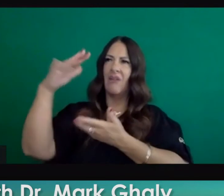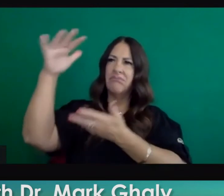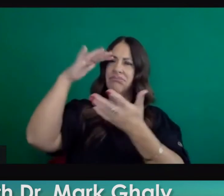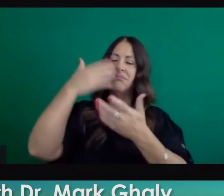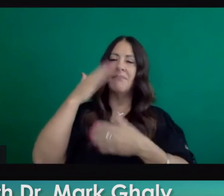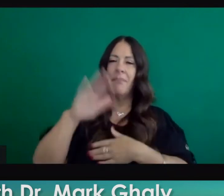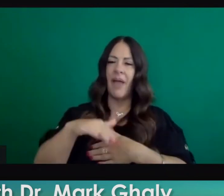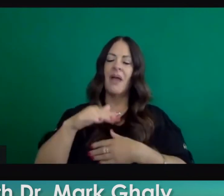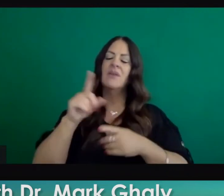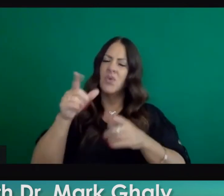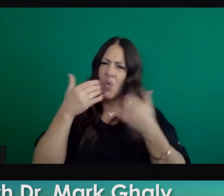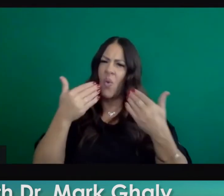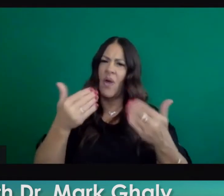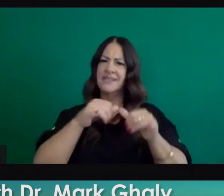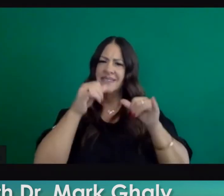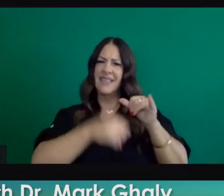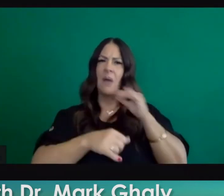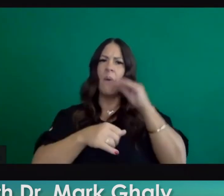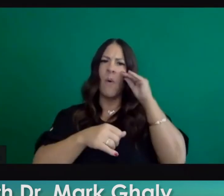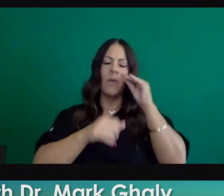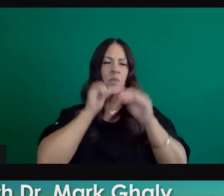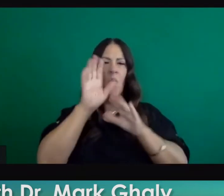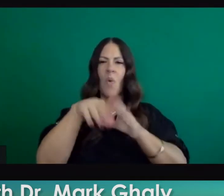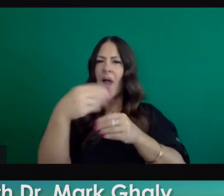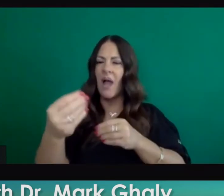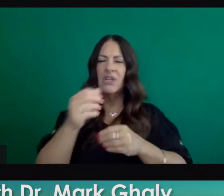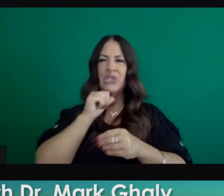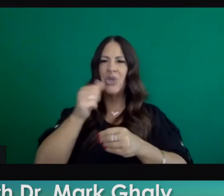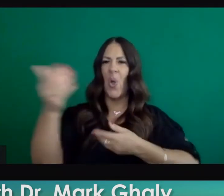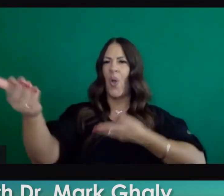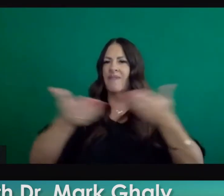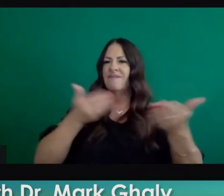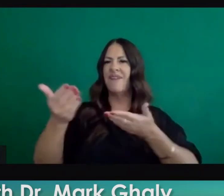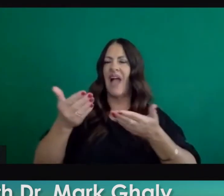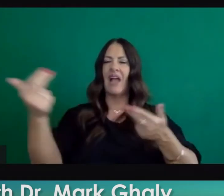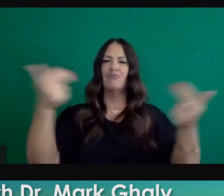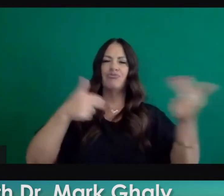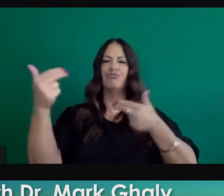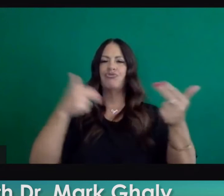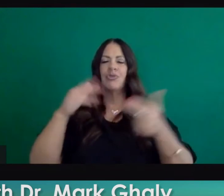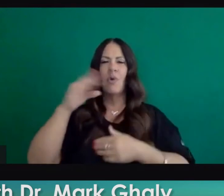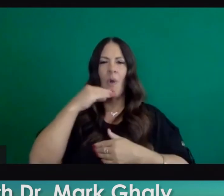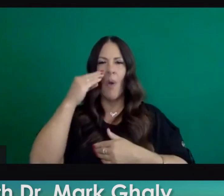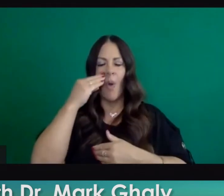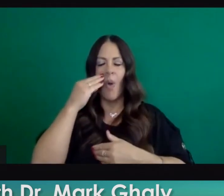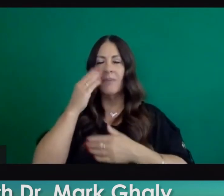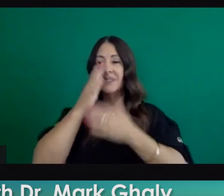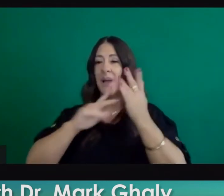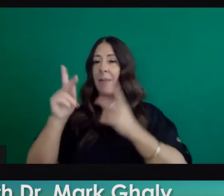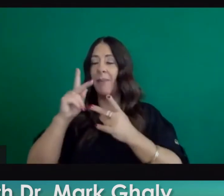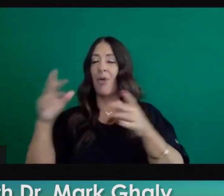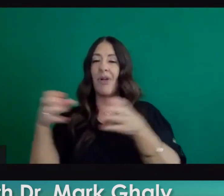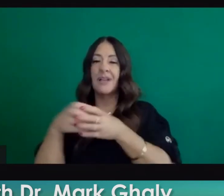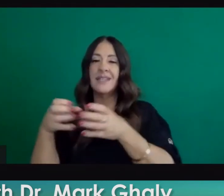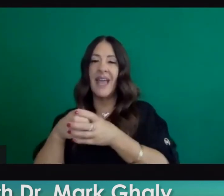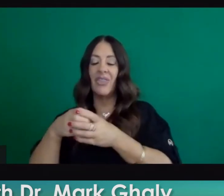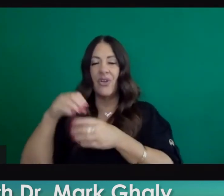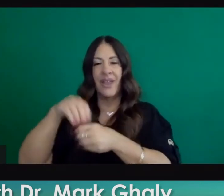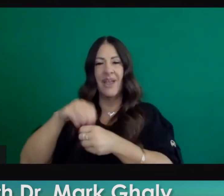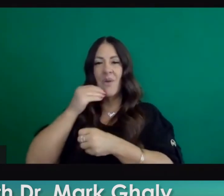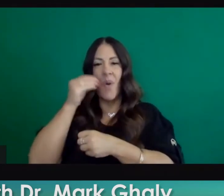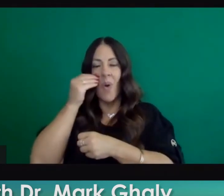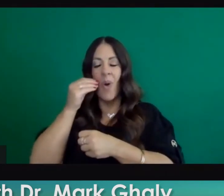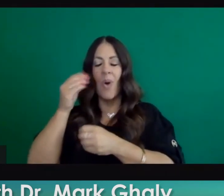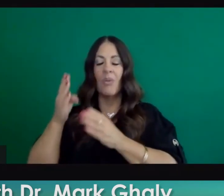not invite guests in where that transmission might have been increased. So far, the fact that we're seeing